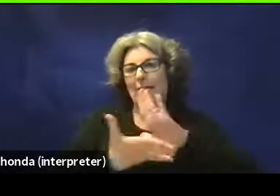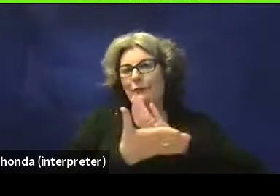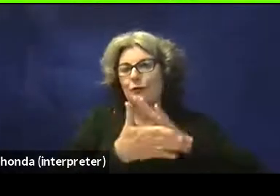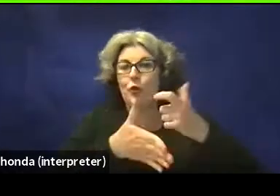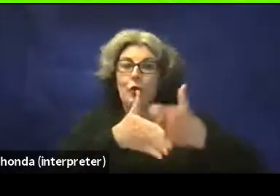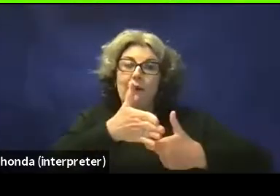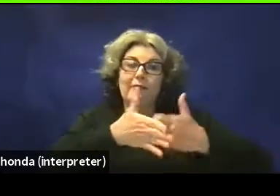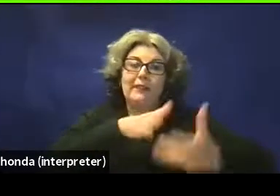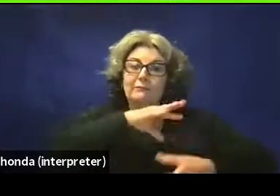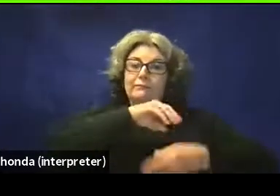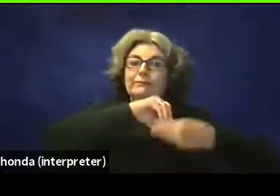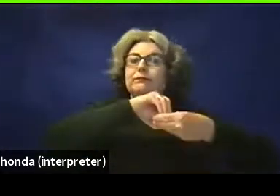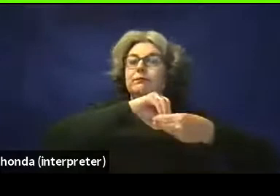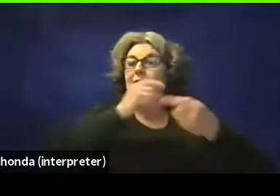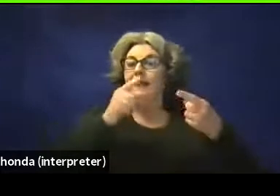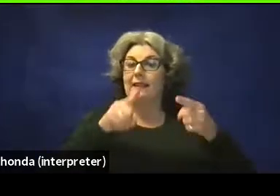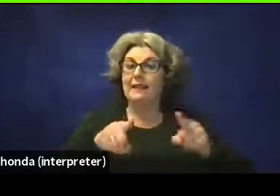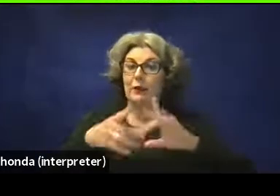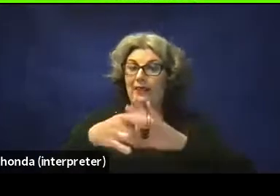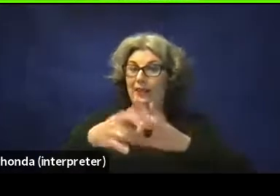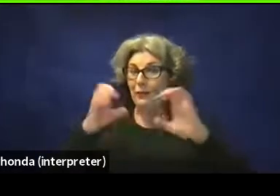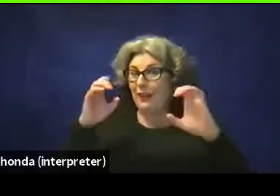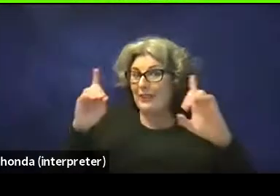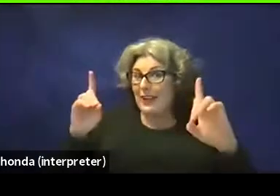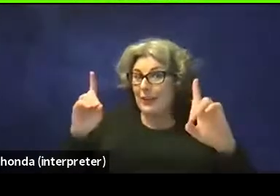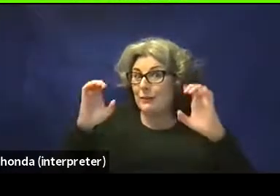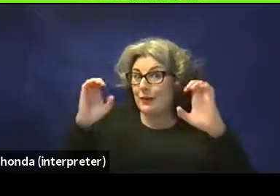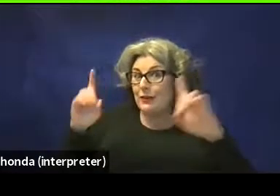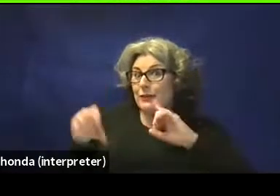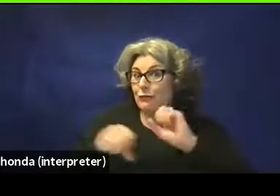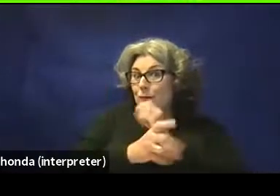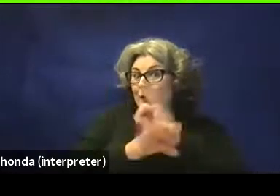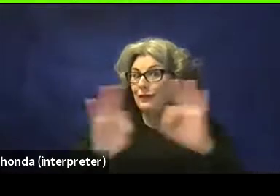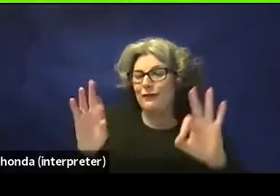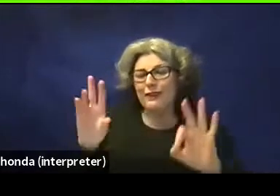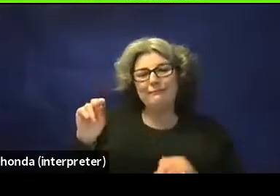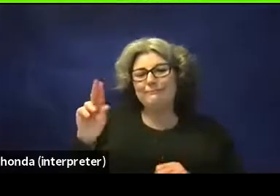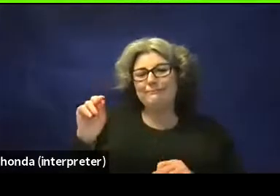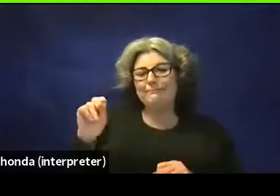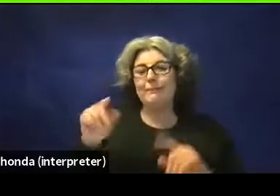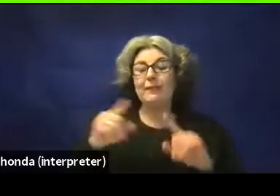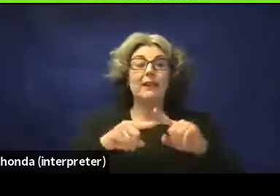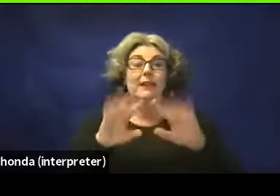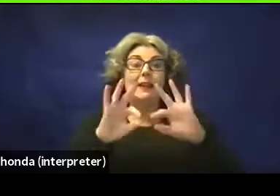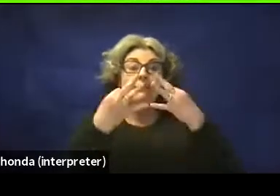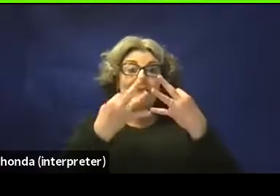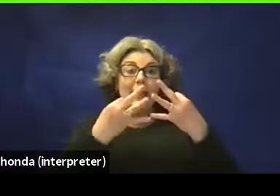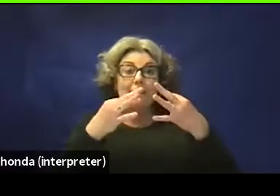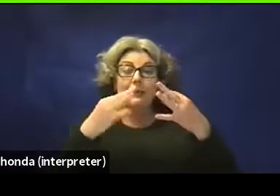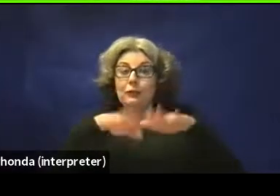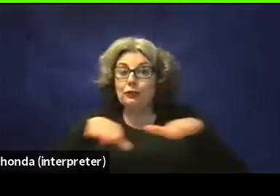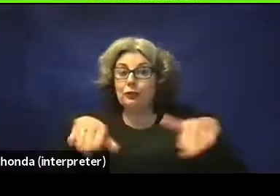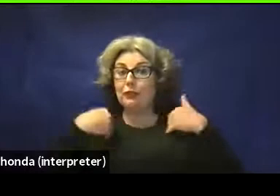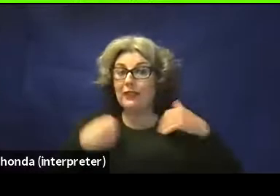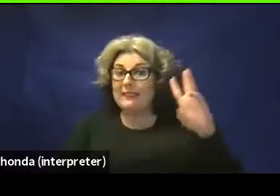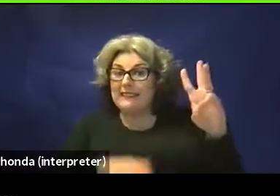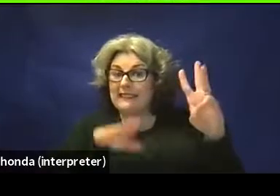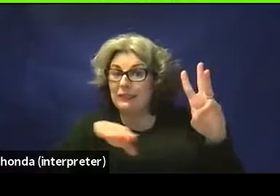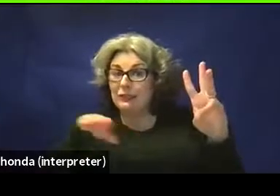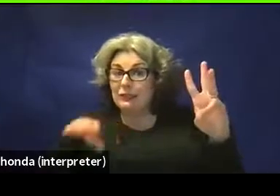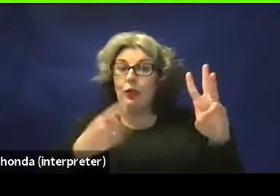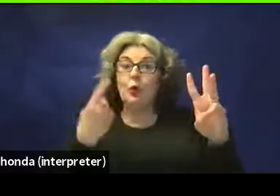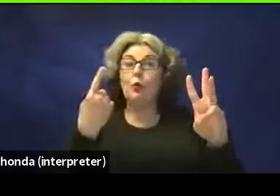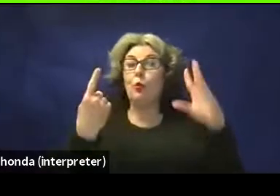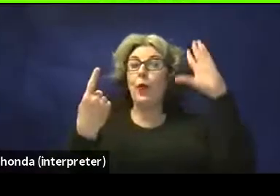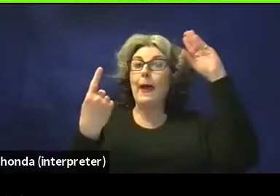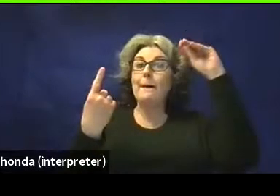fees that have to go with education. And a family of, with 6 children, if there's one